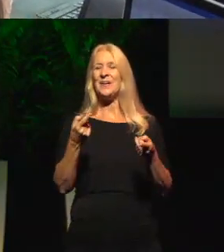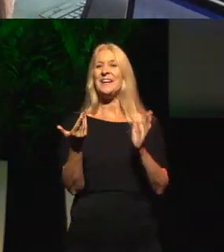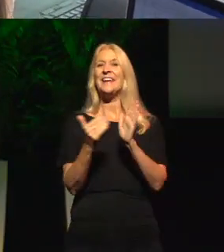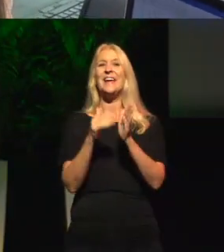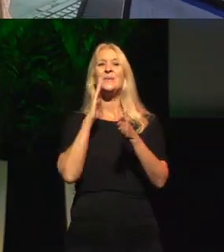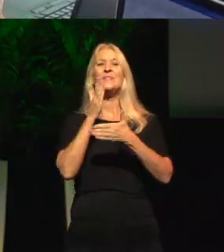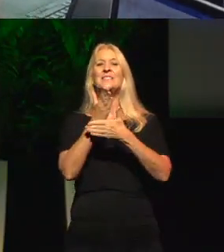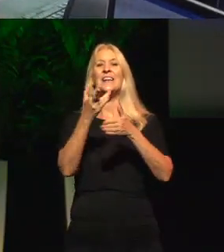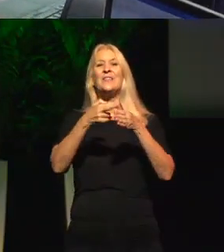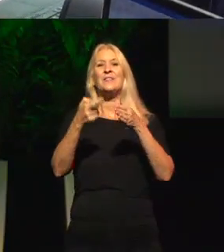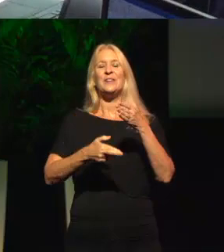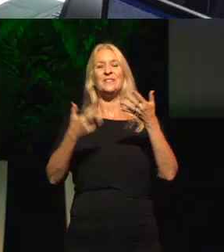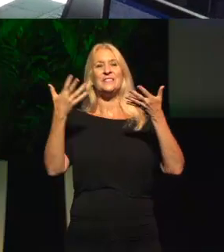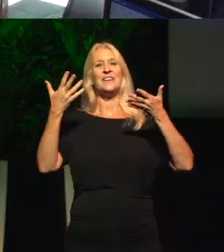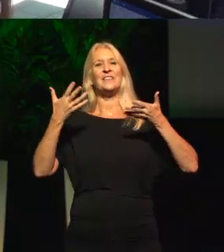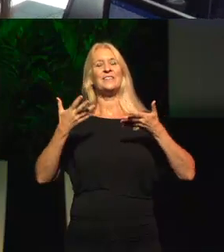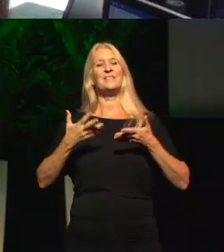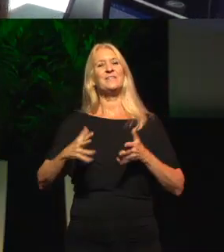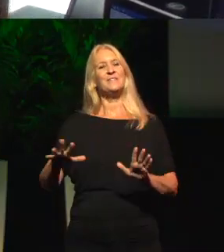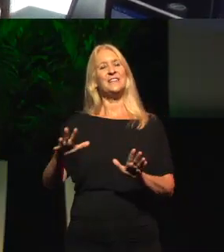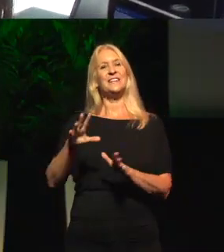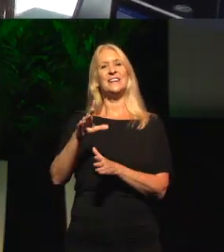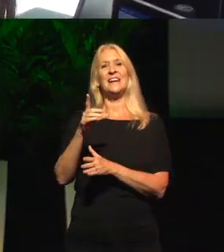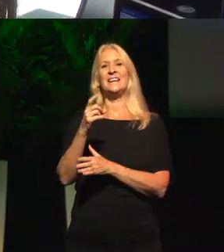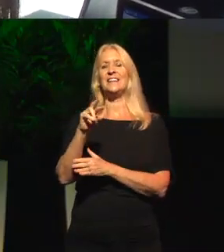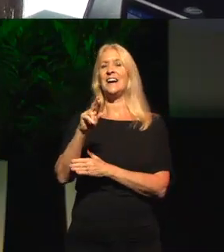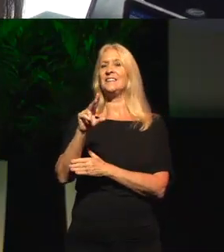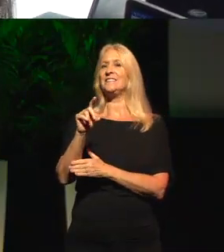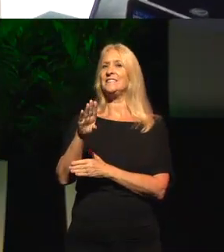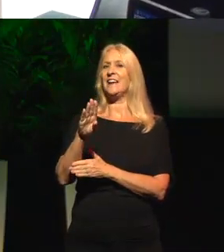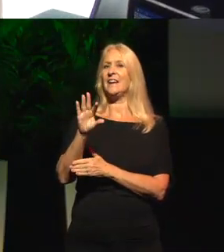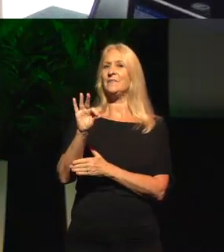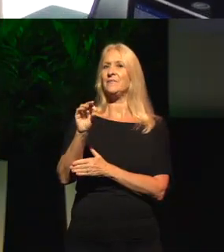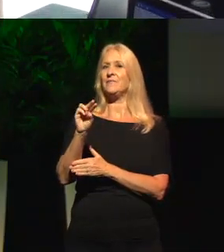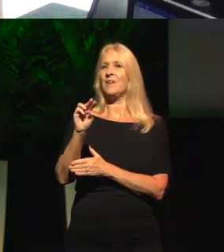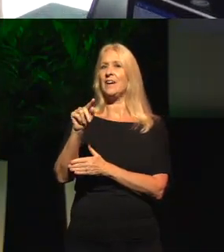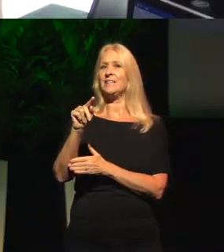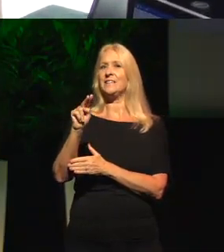after we hear from Dr. Deb Fontaine. So Deb, we're handing this ship over to you.